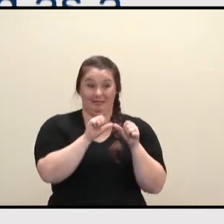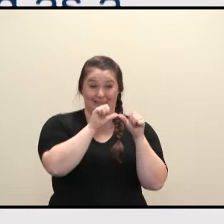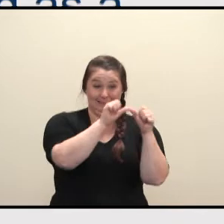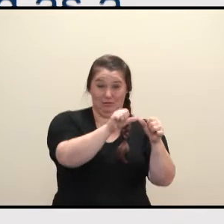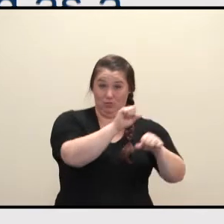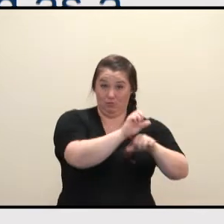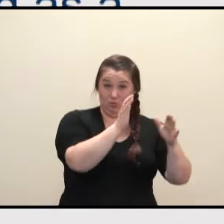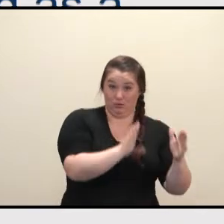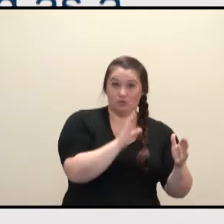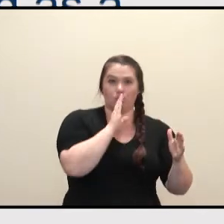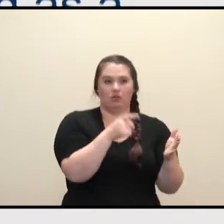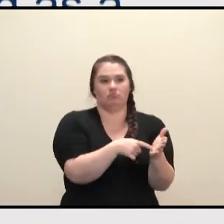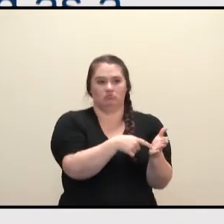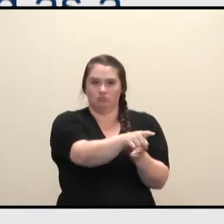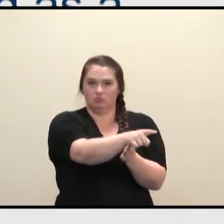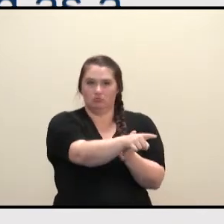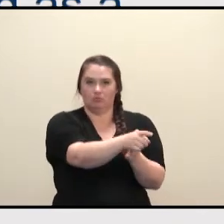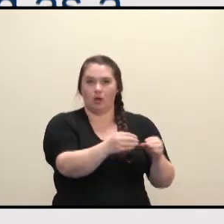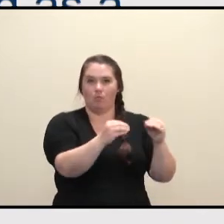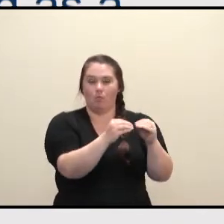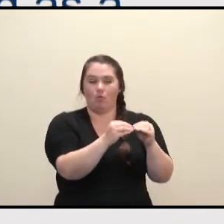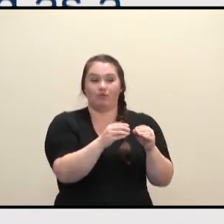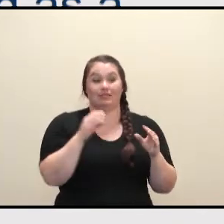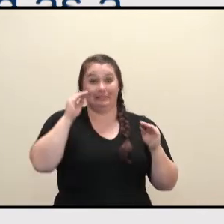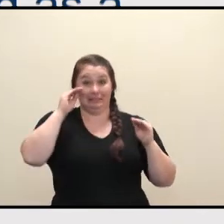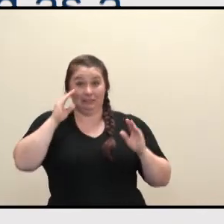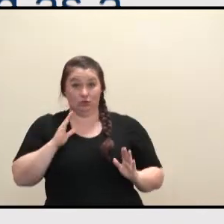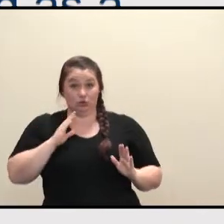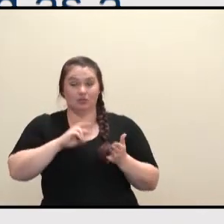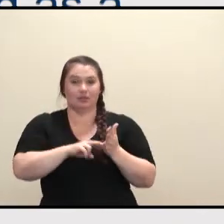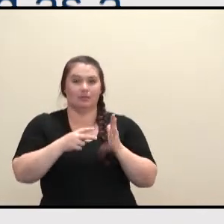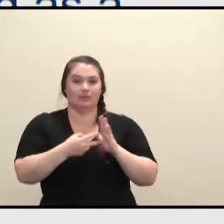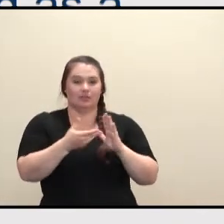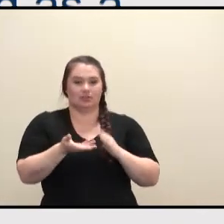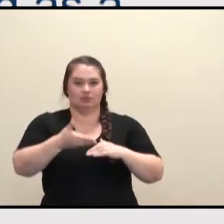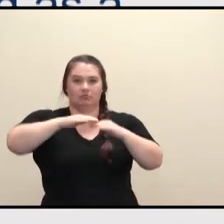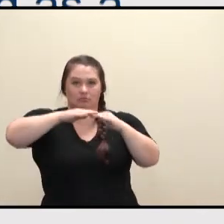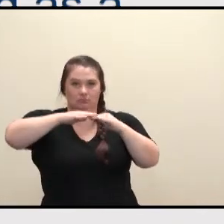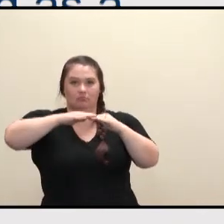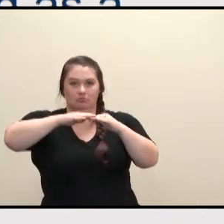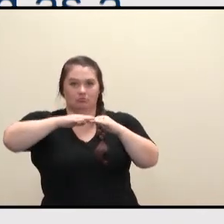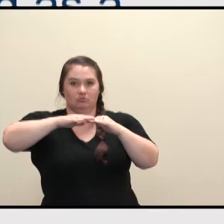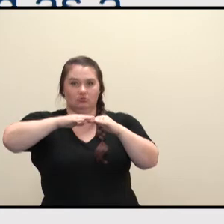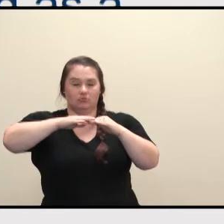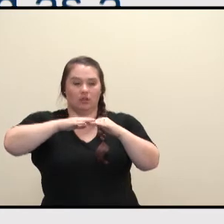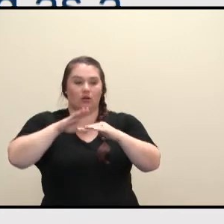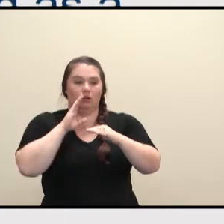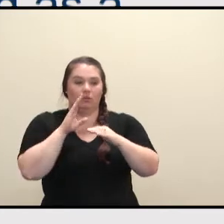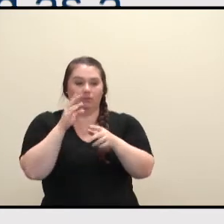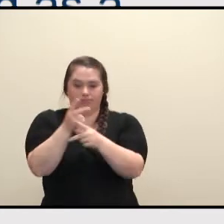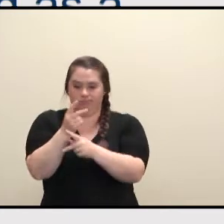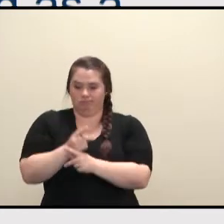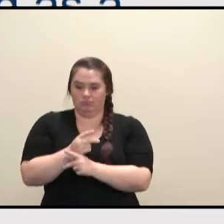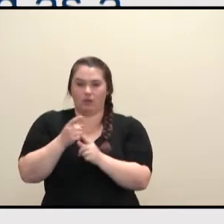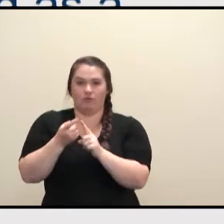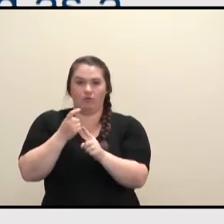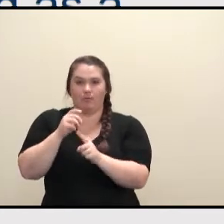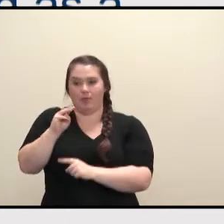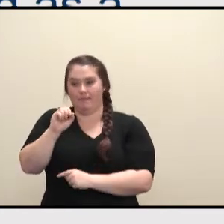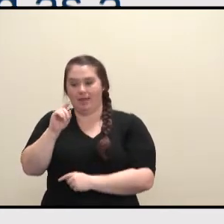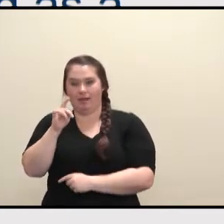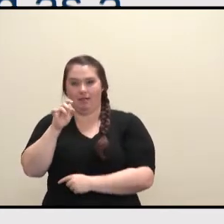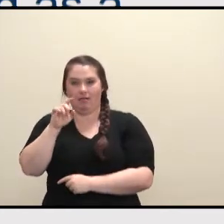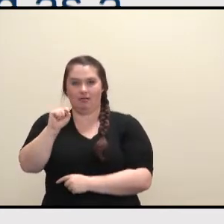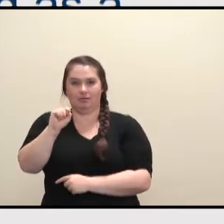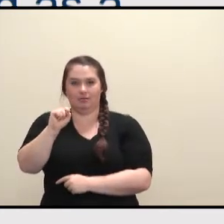will receive an increase. For teachers, that increase is basically calculated off the market median salary, so